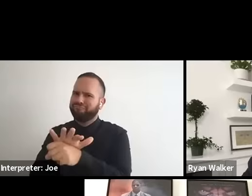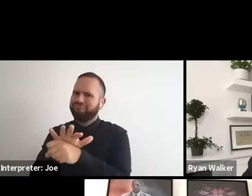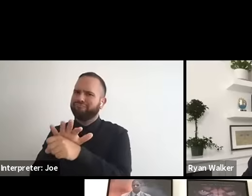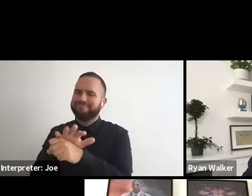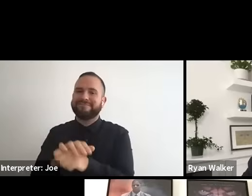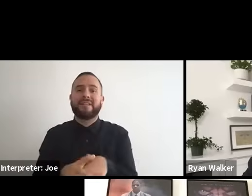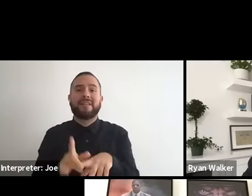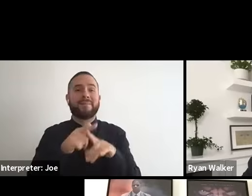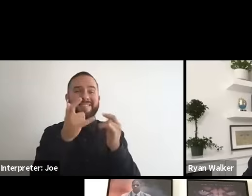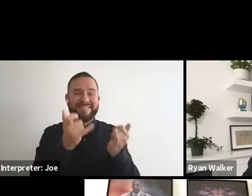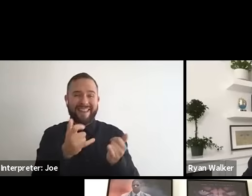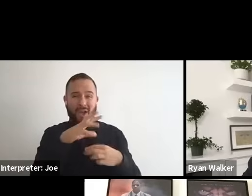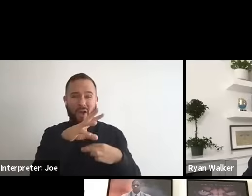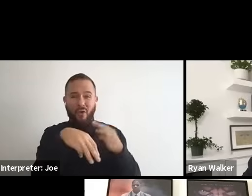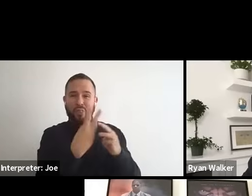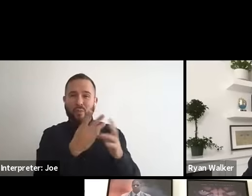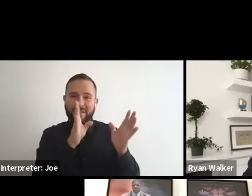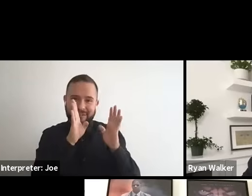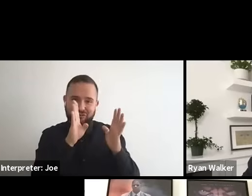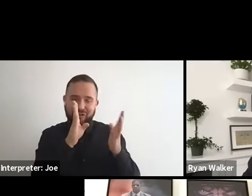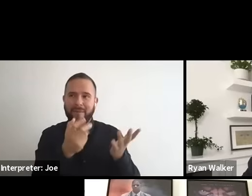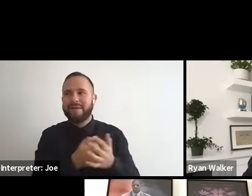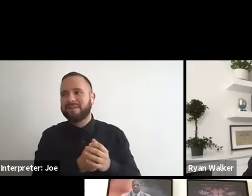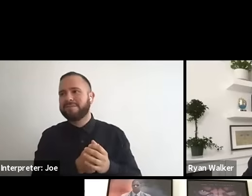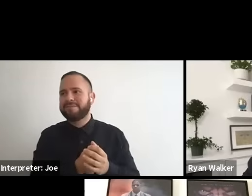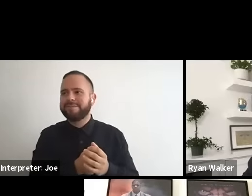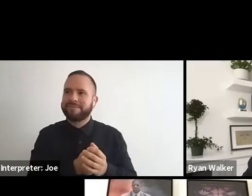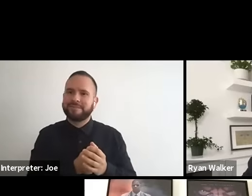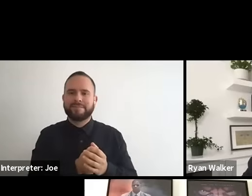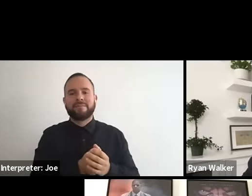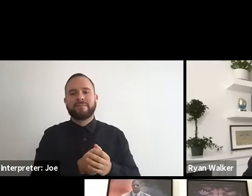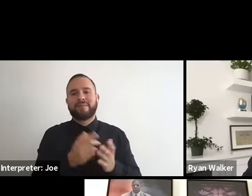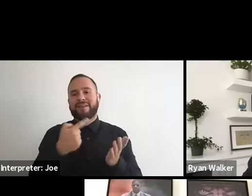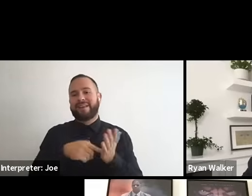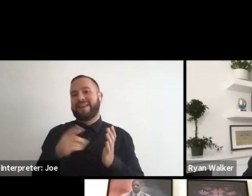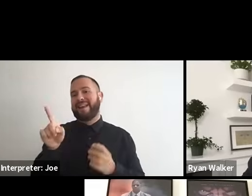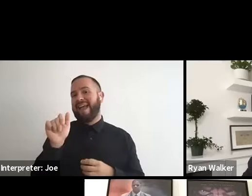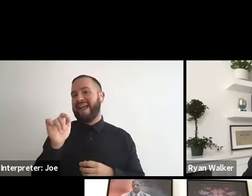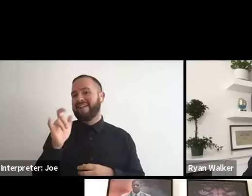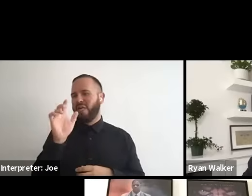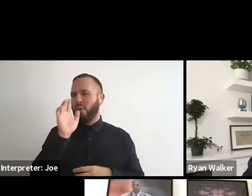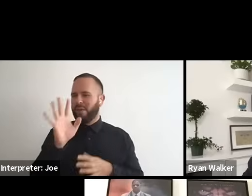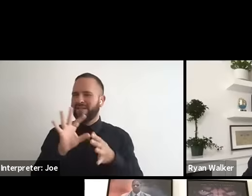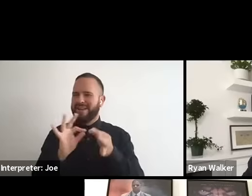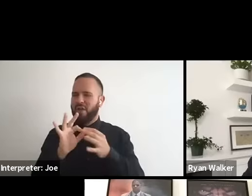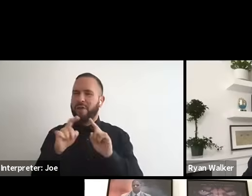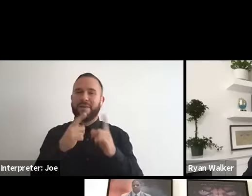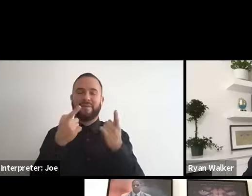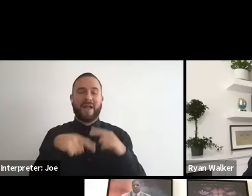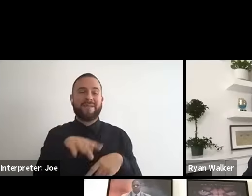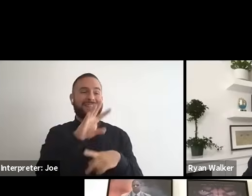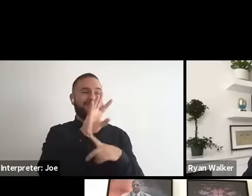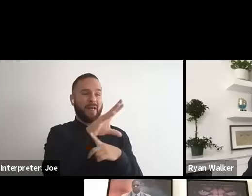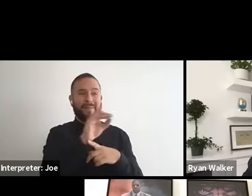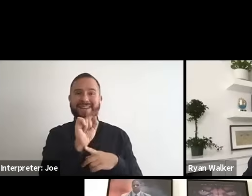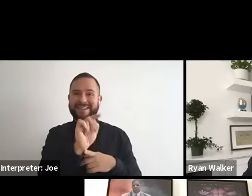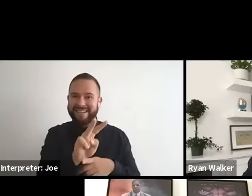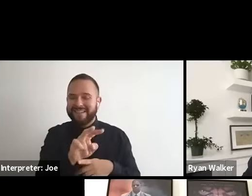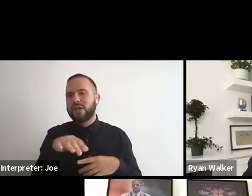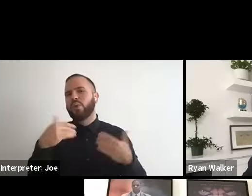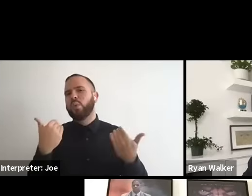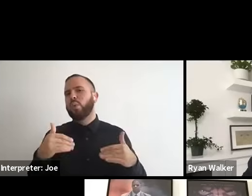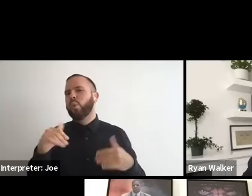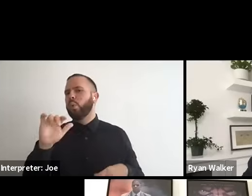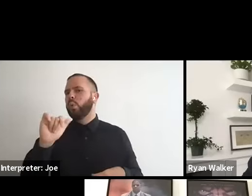entertainment. In the areas of film and TV, as Angela will tell you, the agents are very, very, very, very involved. They are